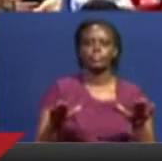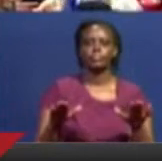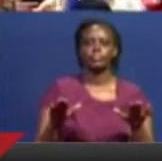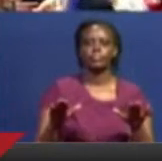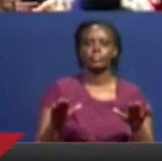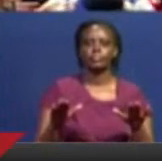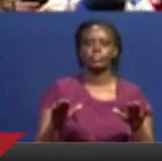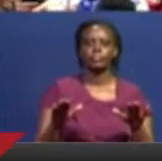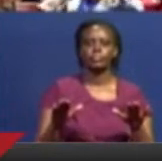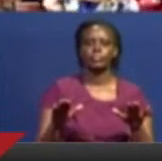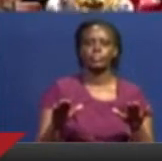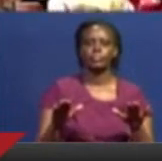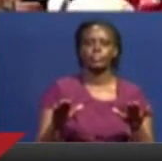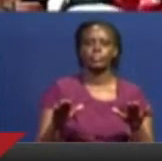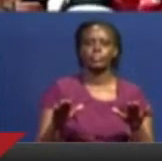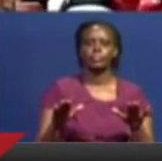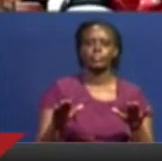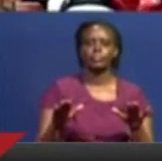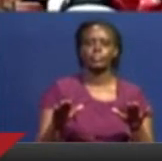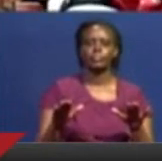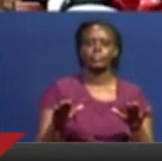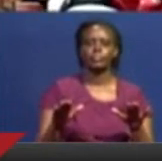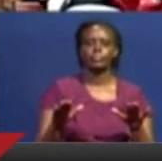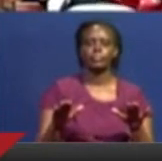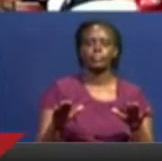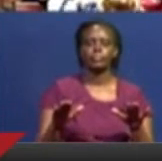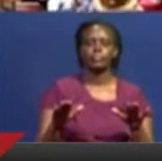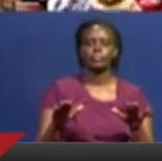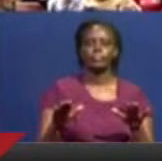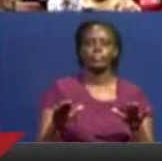Order. Katana, what is the problem?